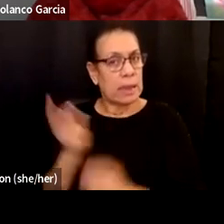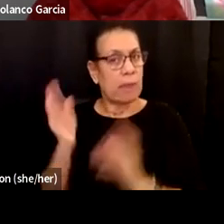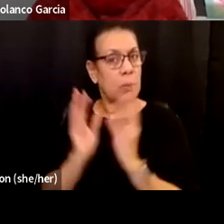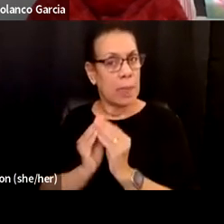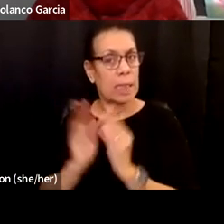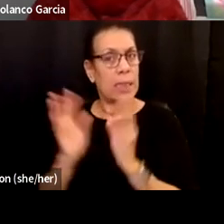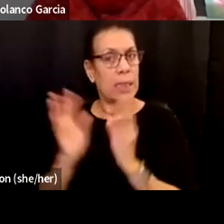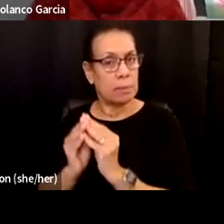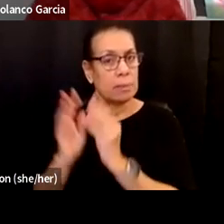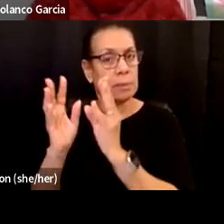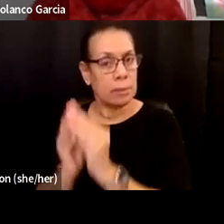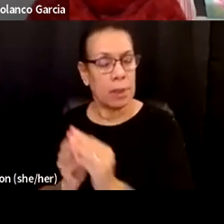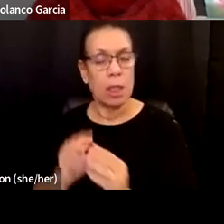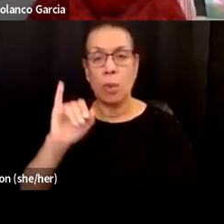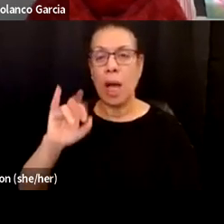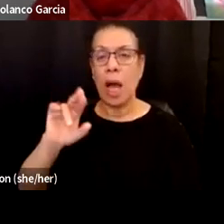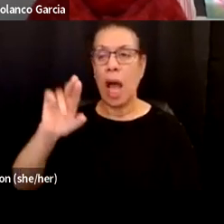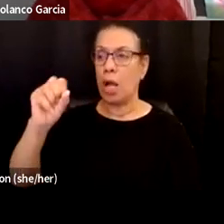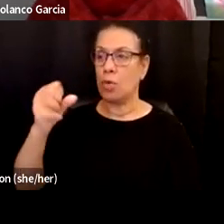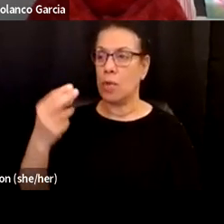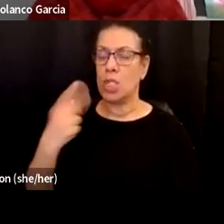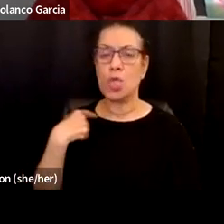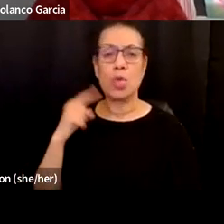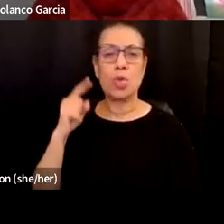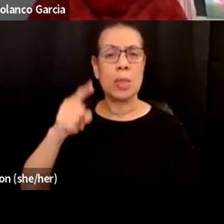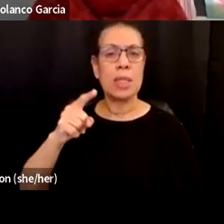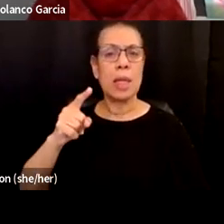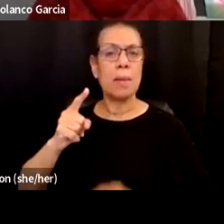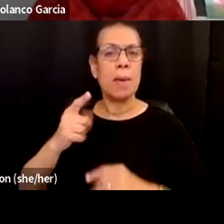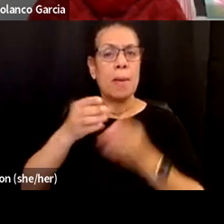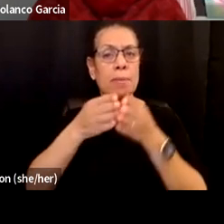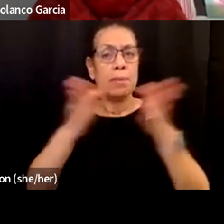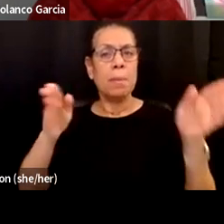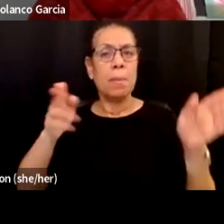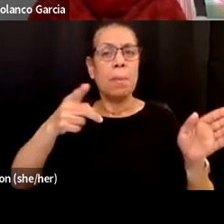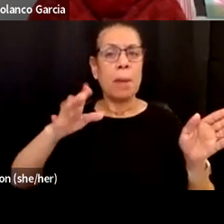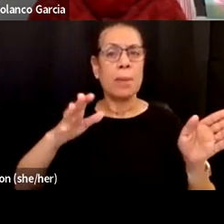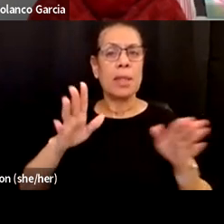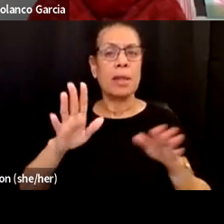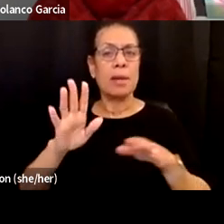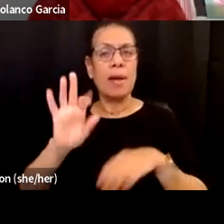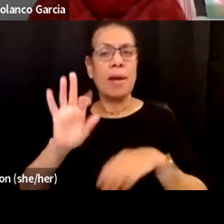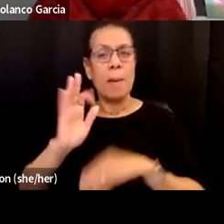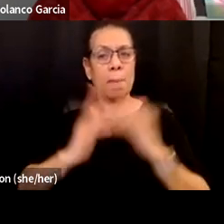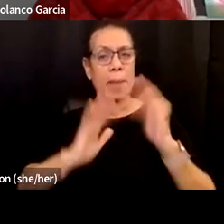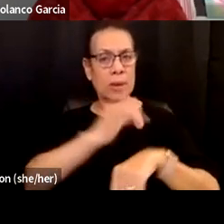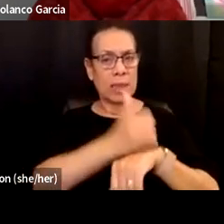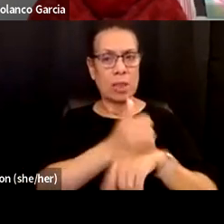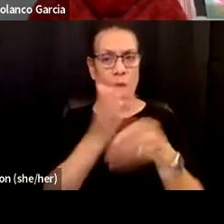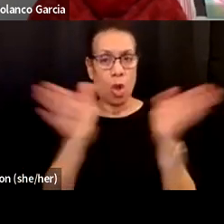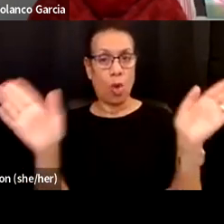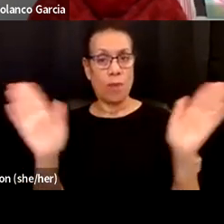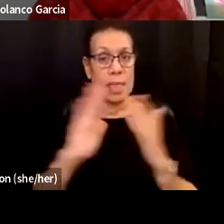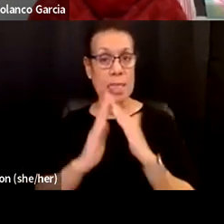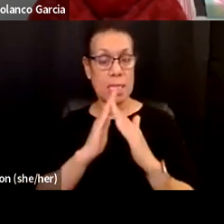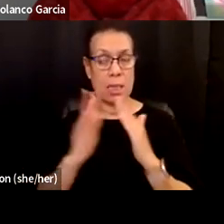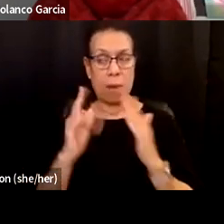with dion irish who is over the public facilities department at um the city about